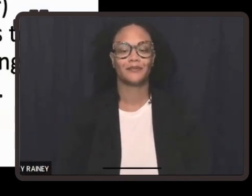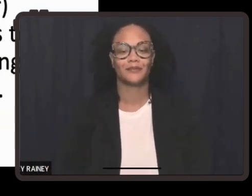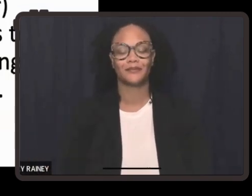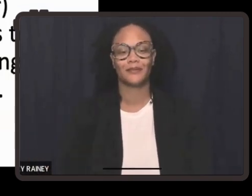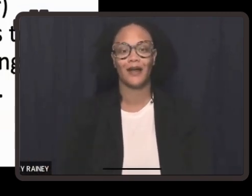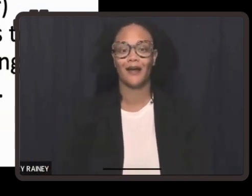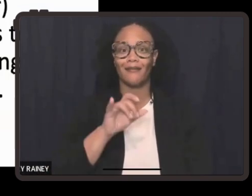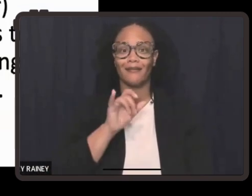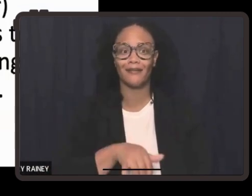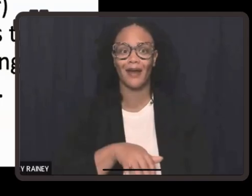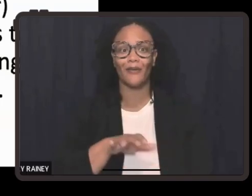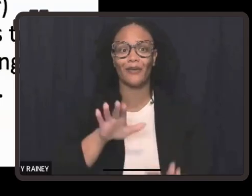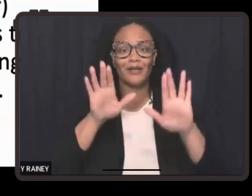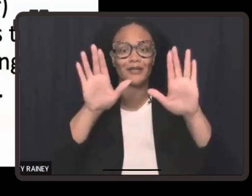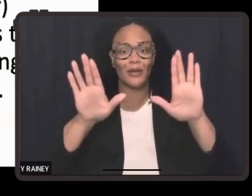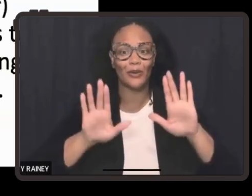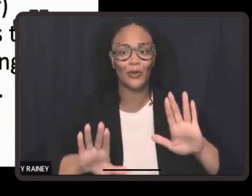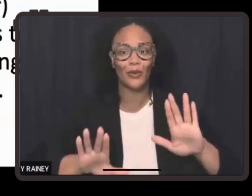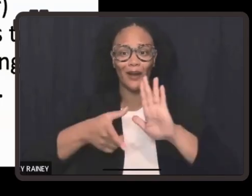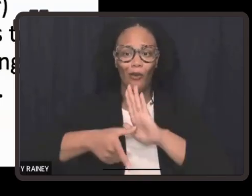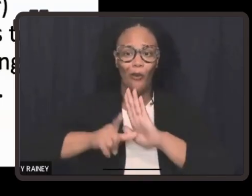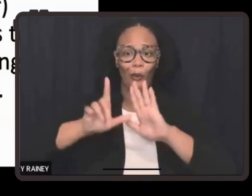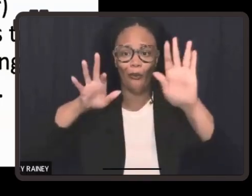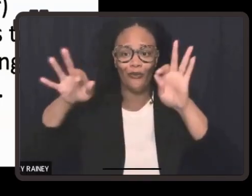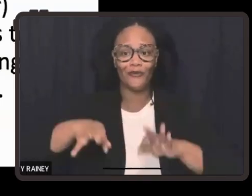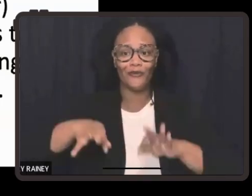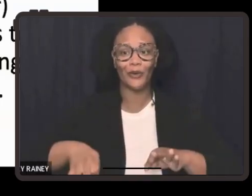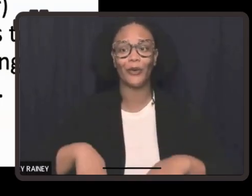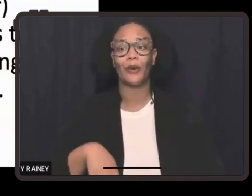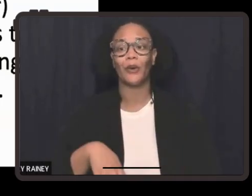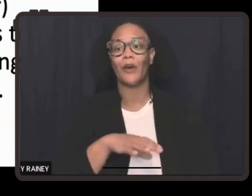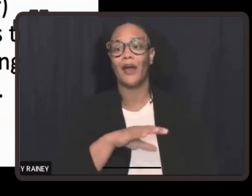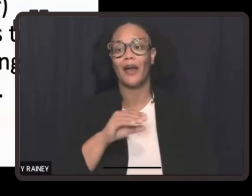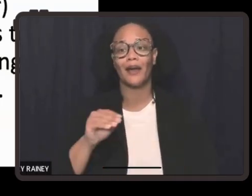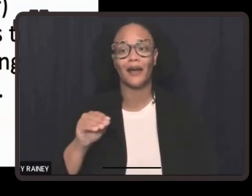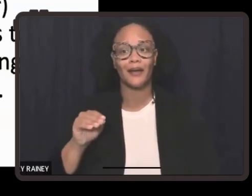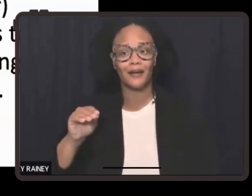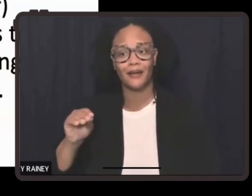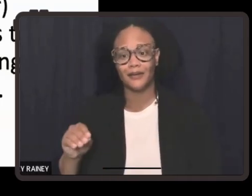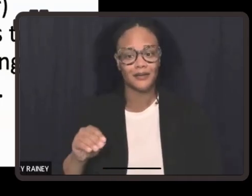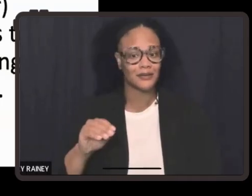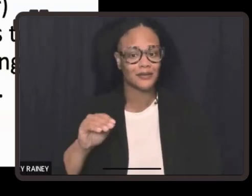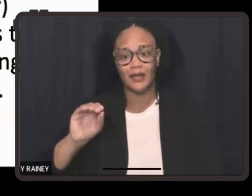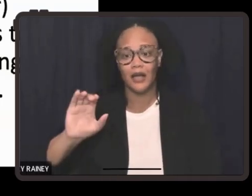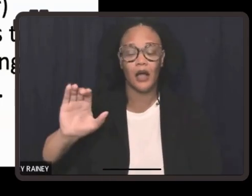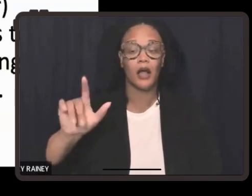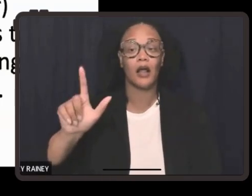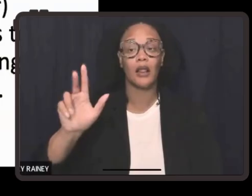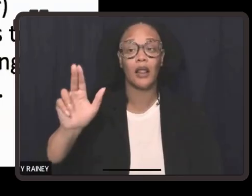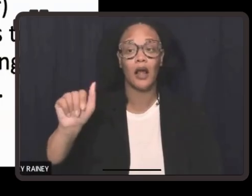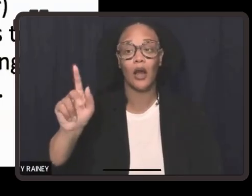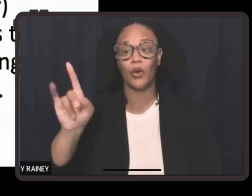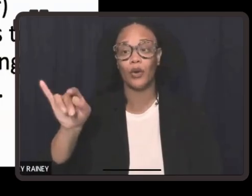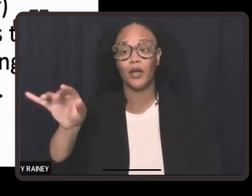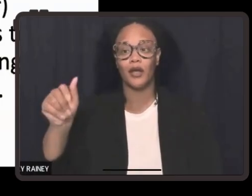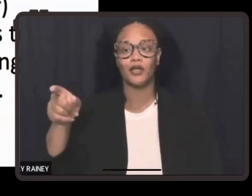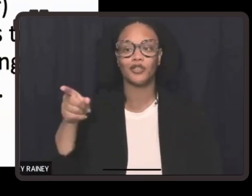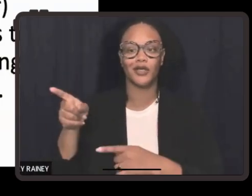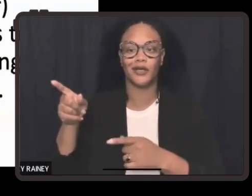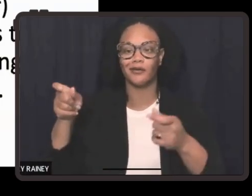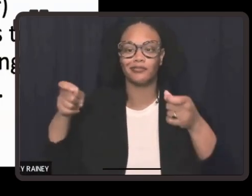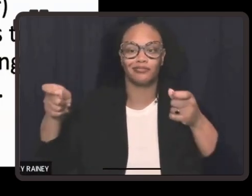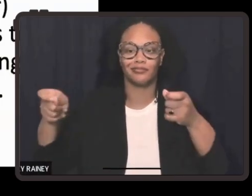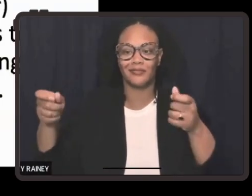great overview. And Claudia is the driver of everything. She organizes me, she gets things going. Those pamphlets would never